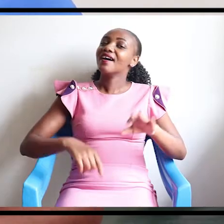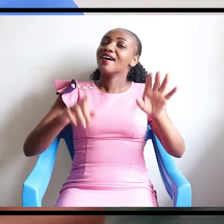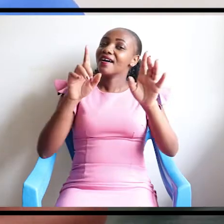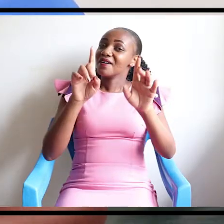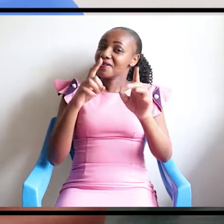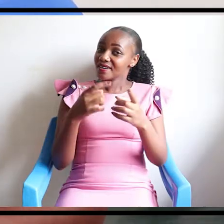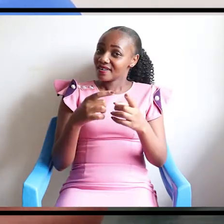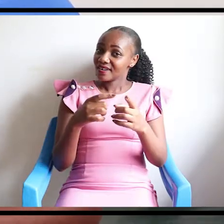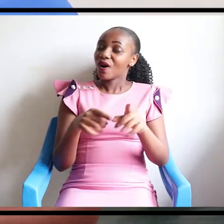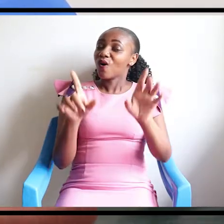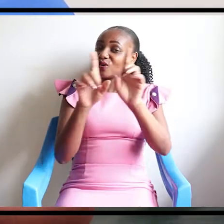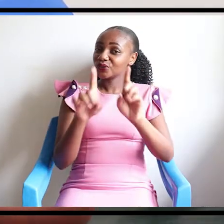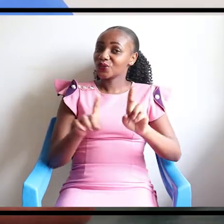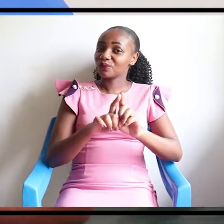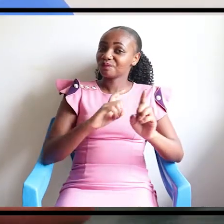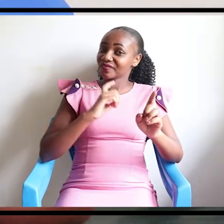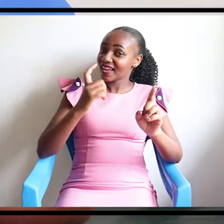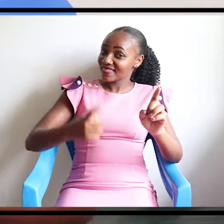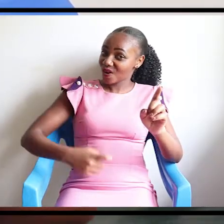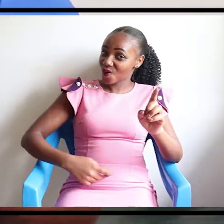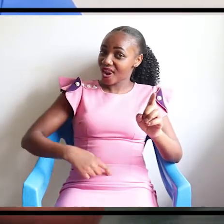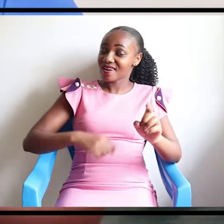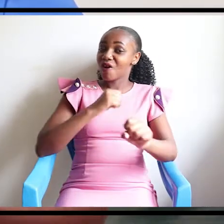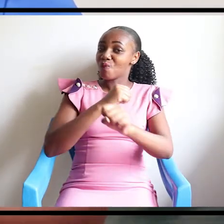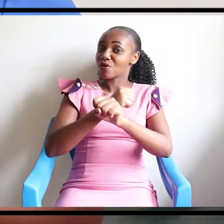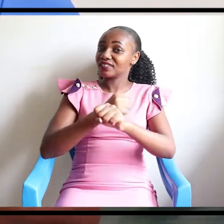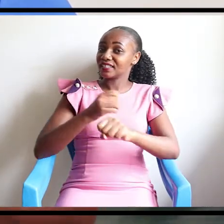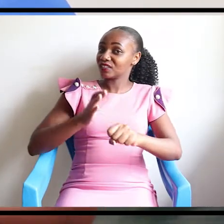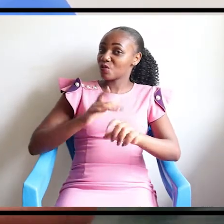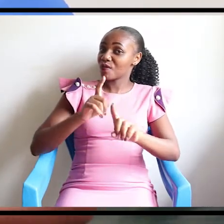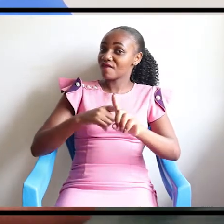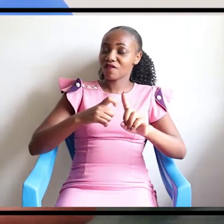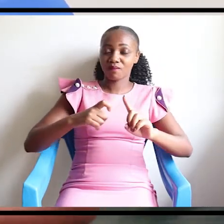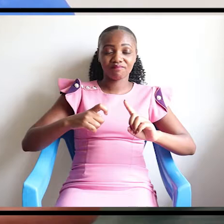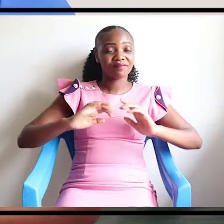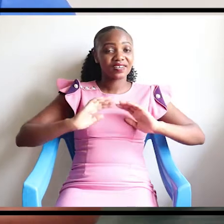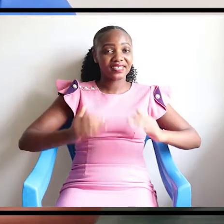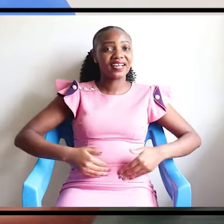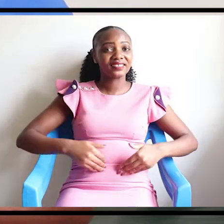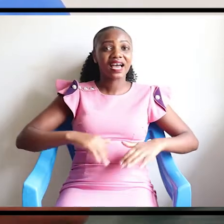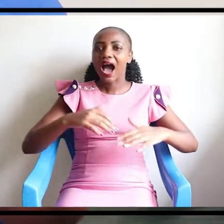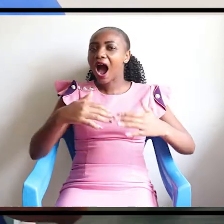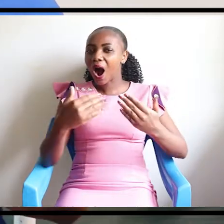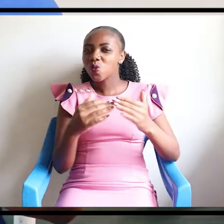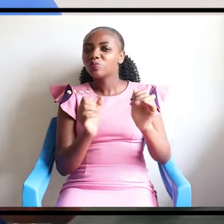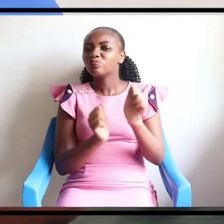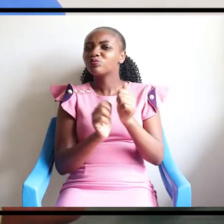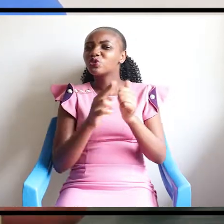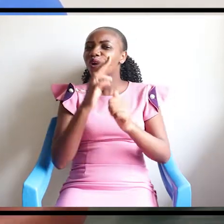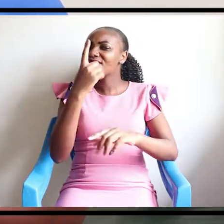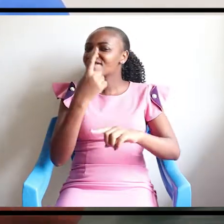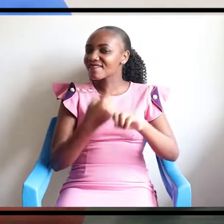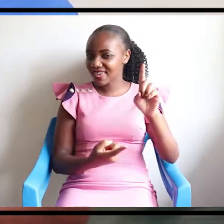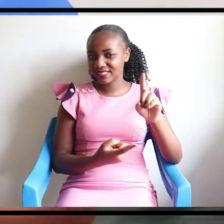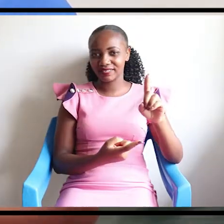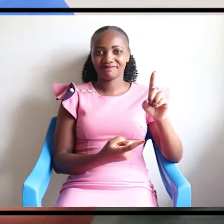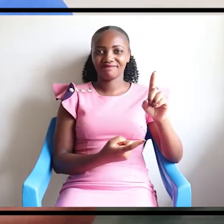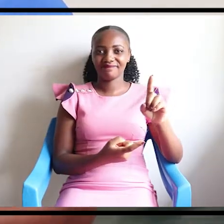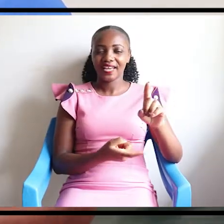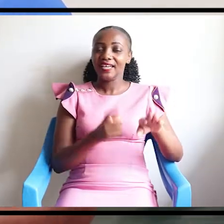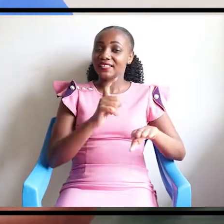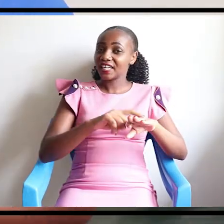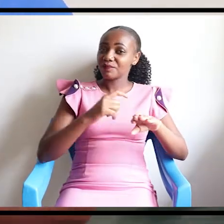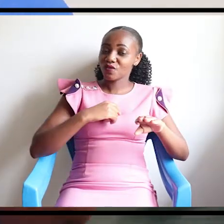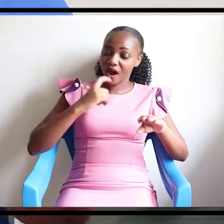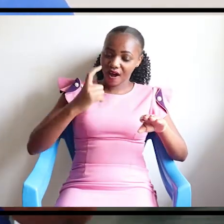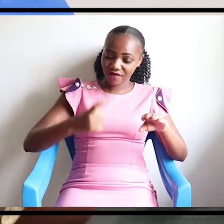protects a woman from getting pregnant for 12 good years. So it doesn't mean that if you put the coil